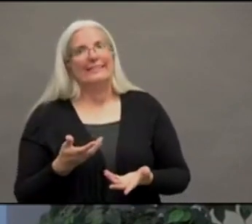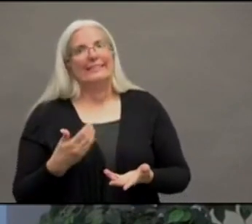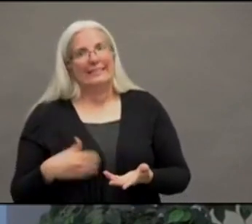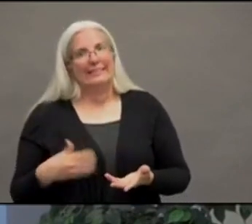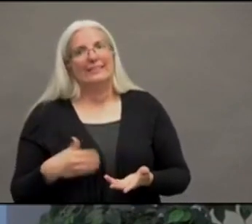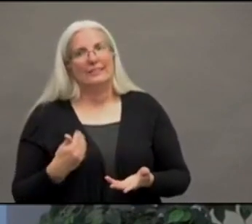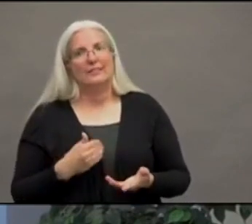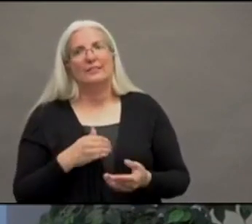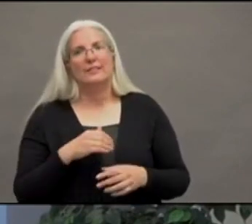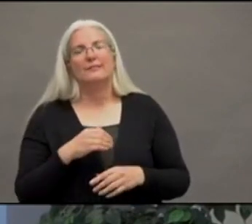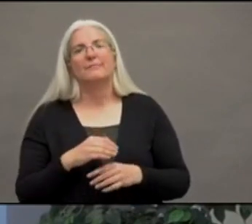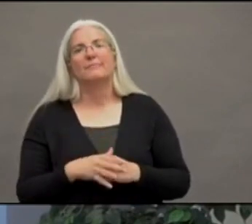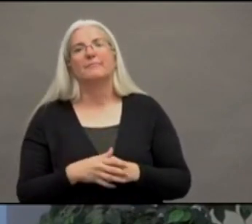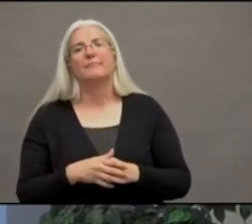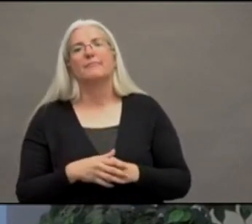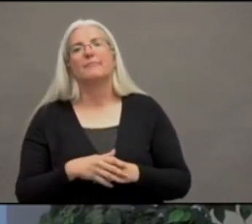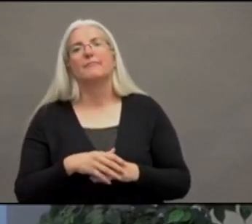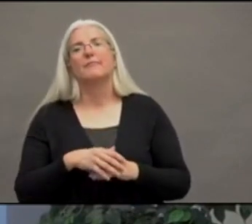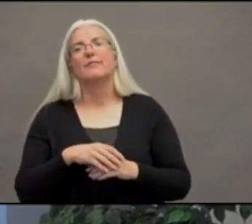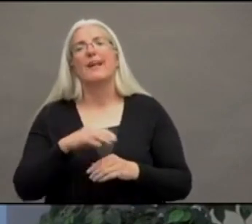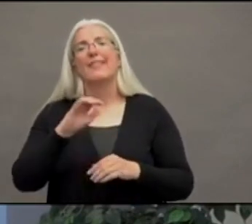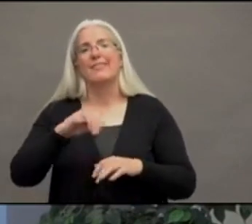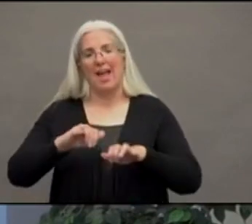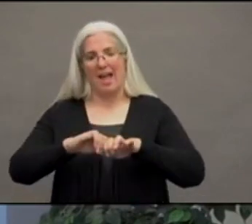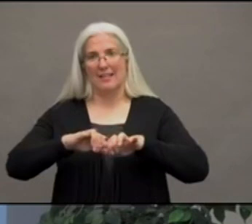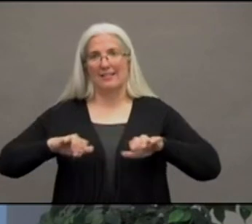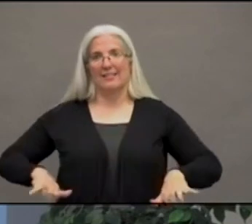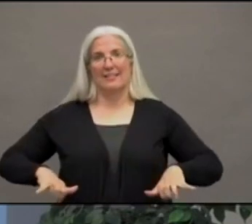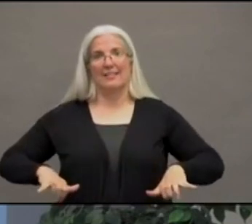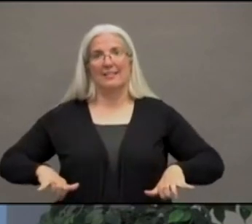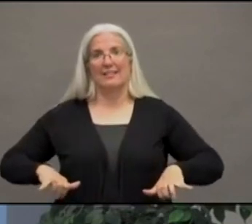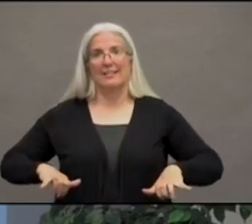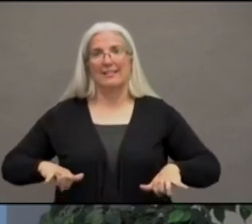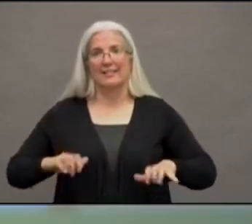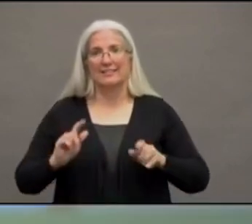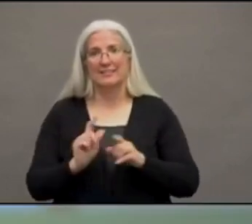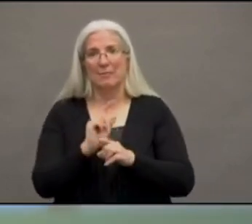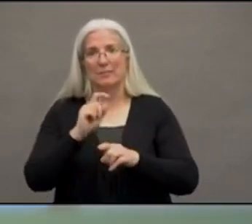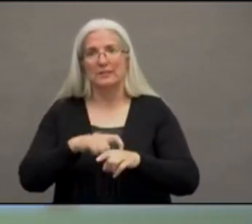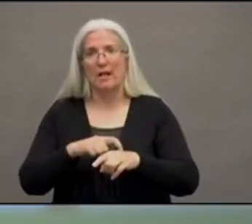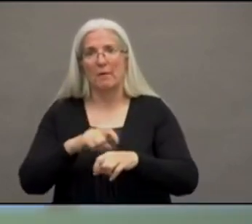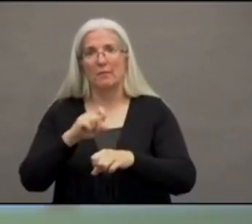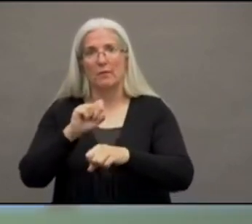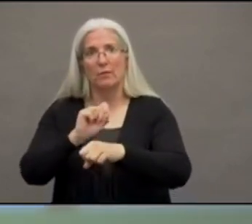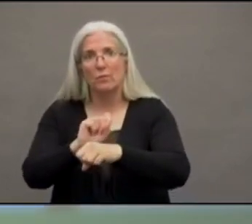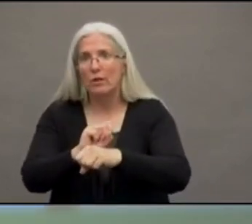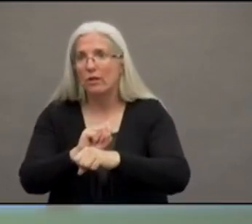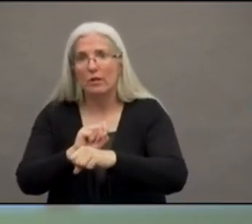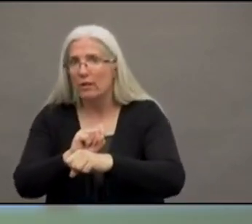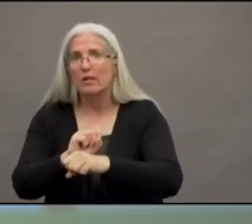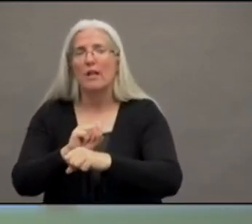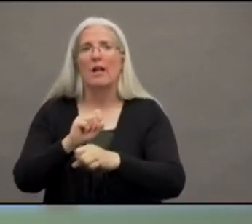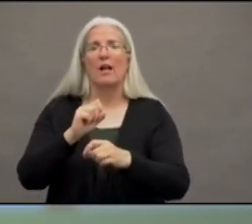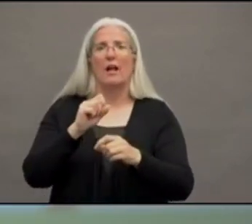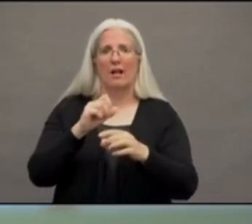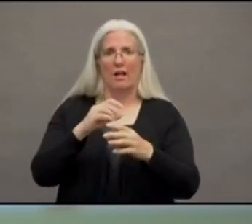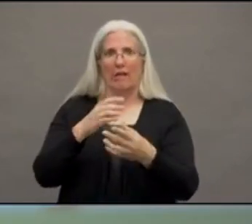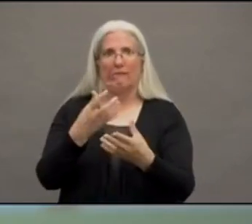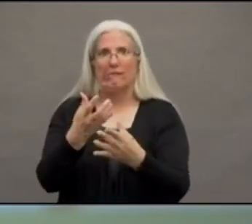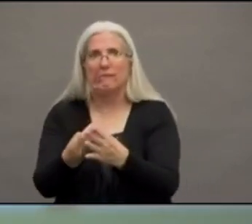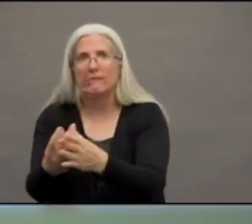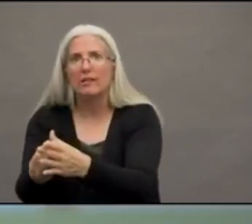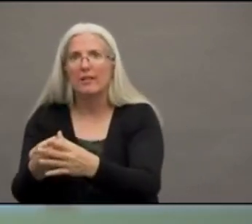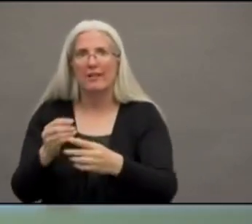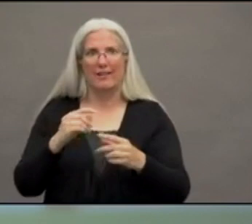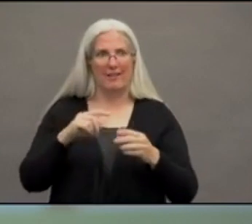our shelter in place coincided with the beginning of census. So we immediately shifted to doing a lot